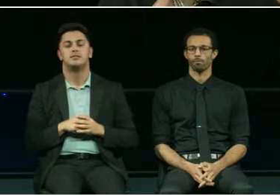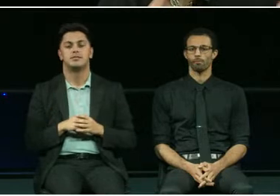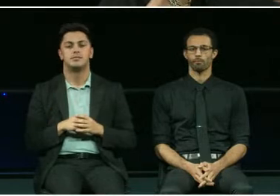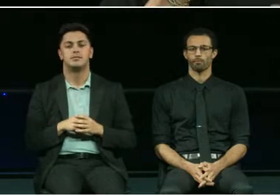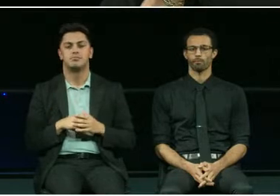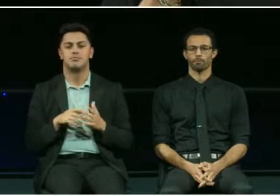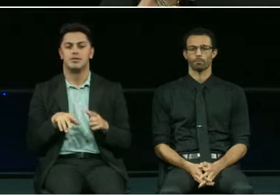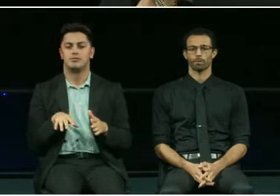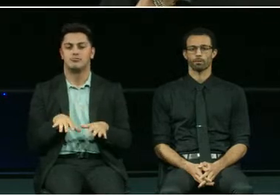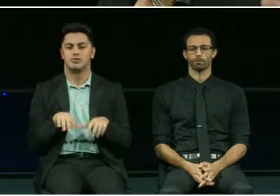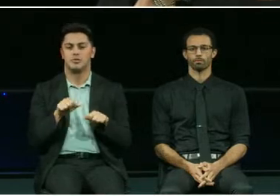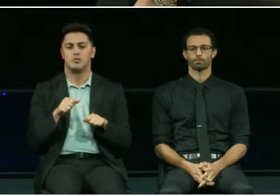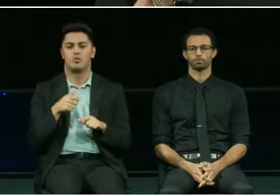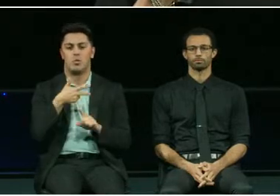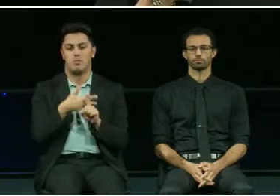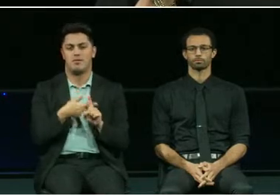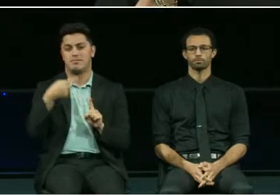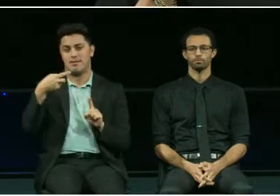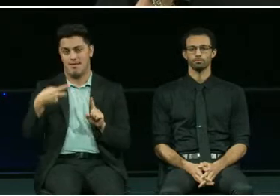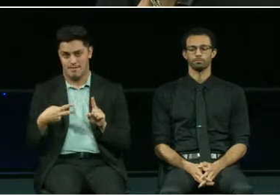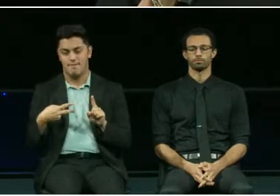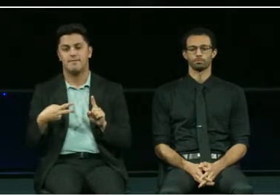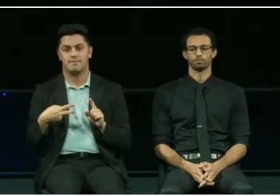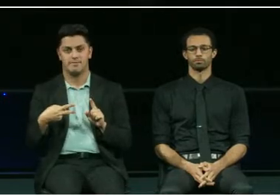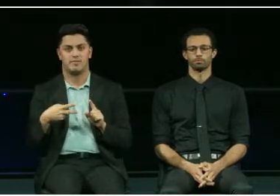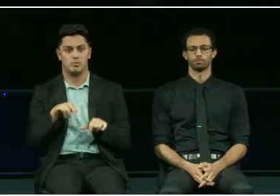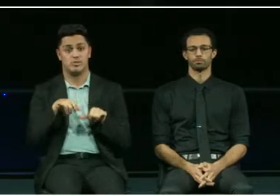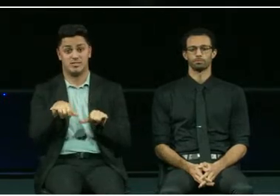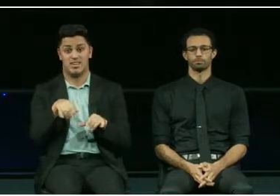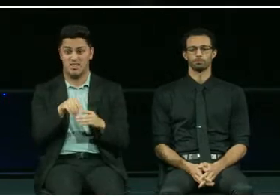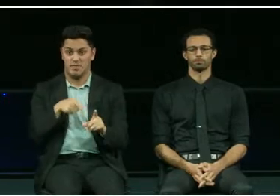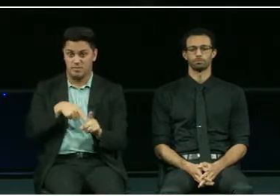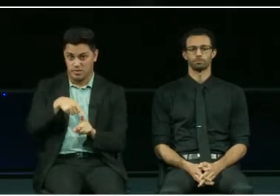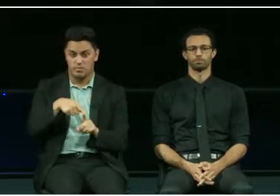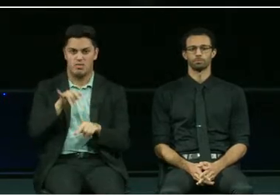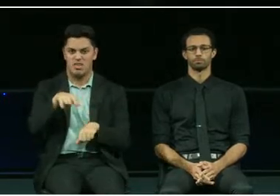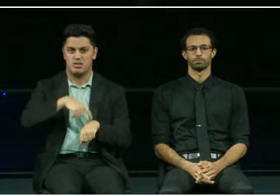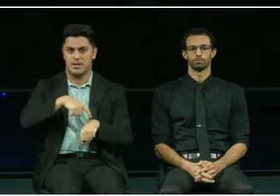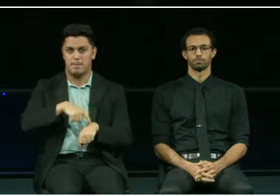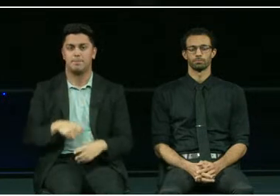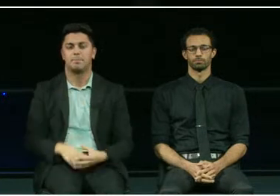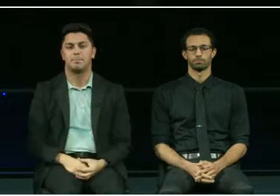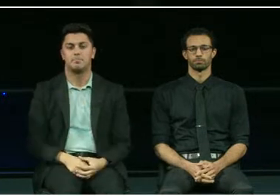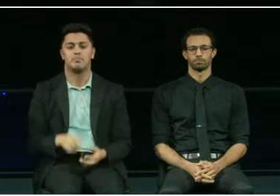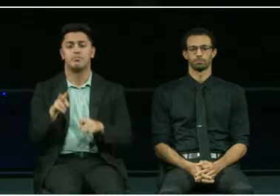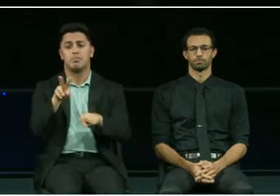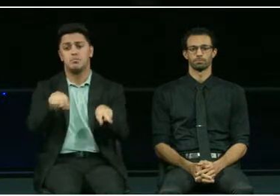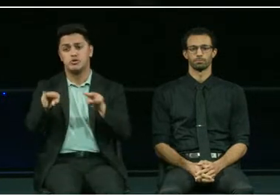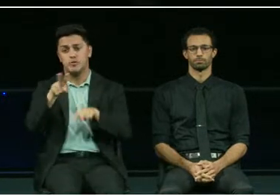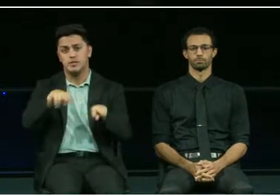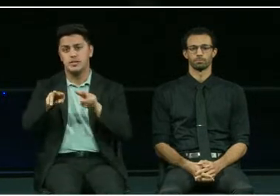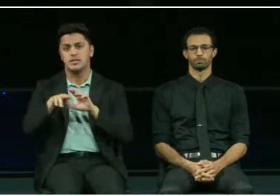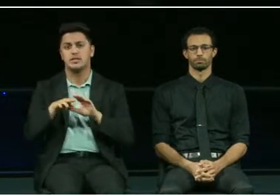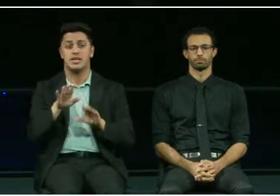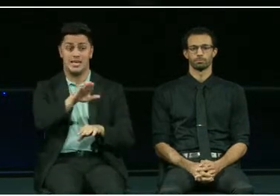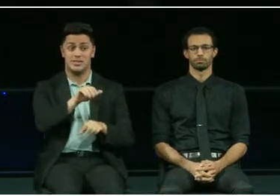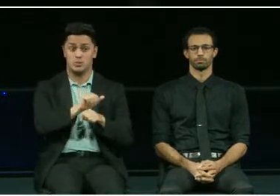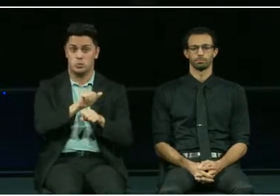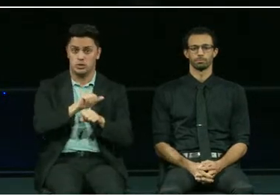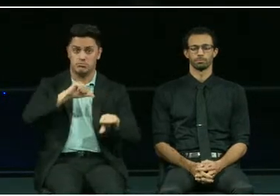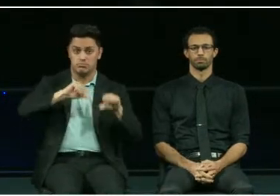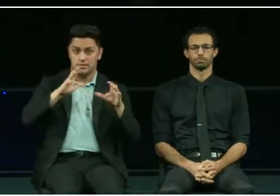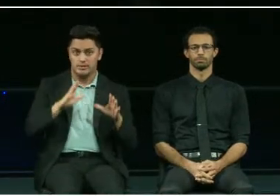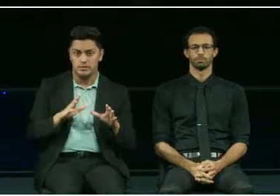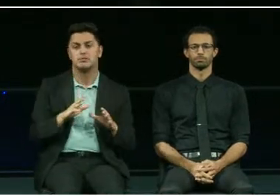us 3.5 months. So we stayed in the field for that time, observing his work and